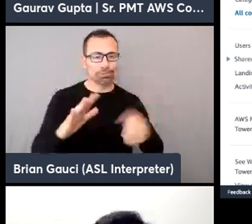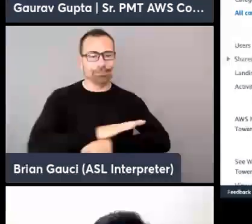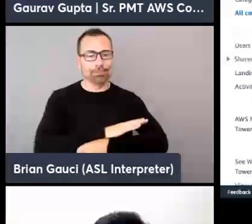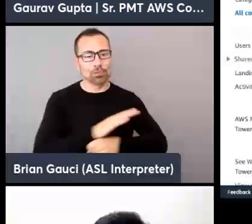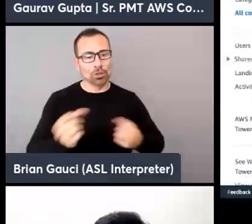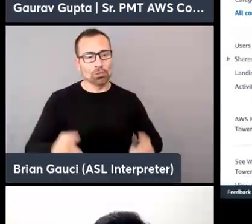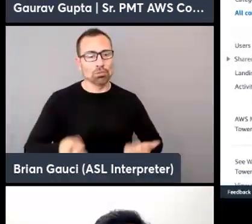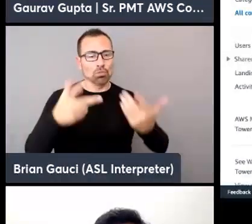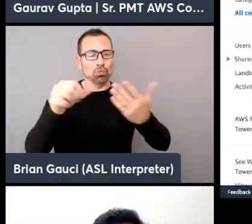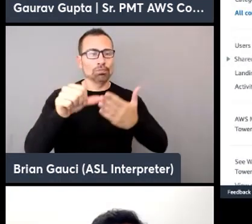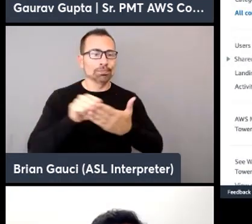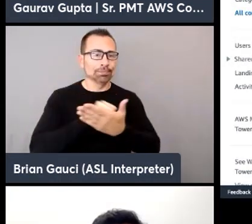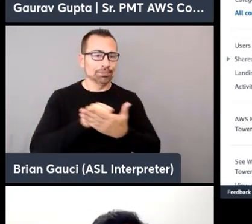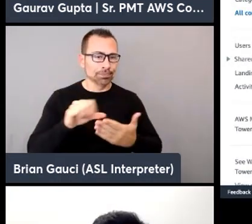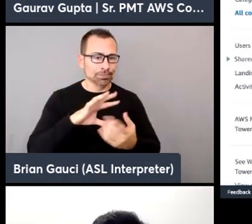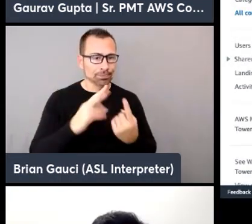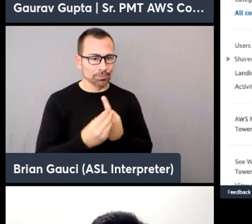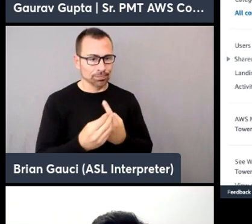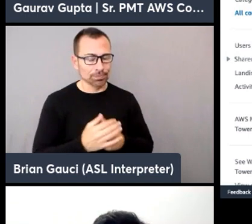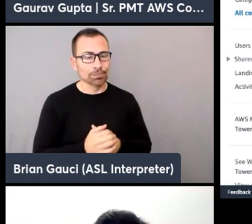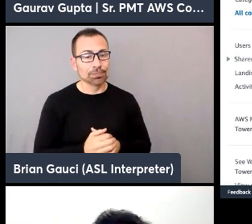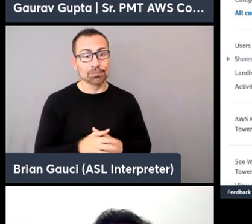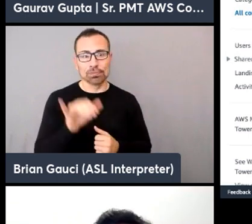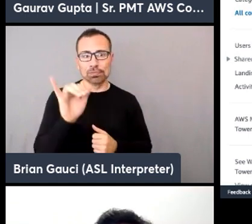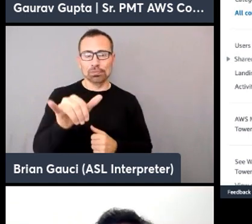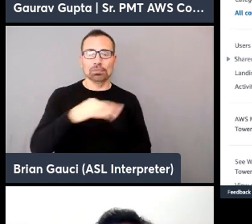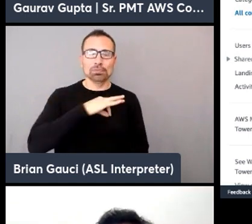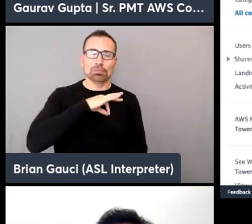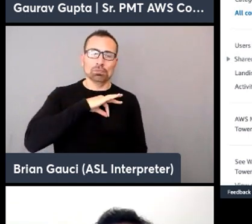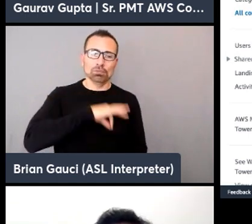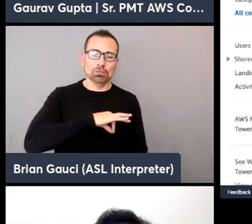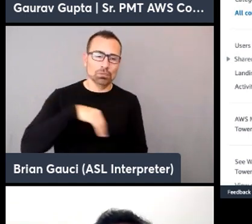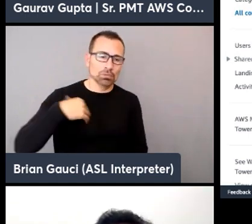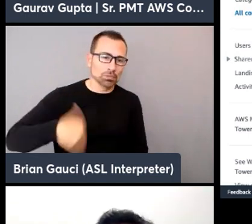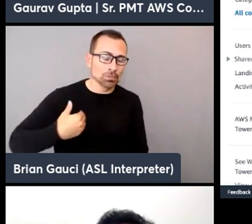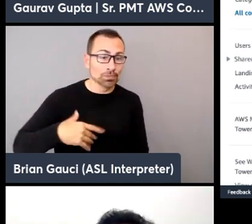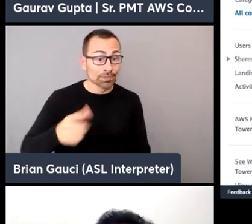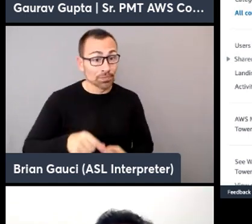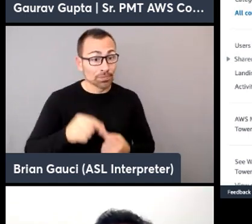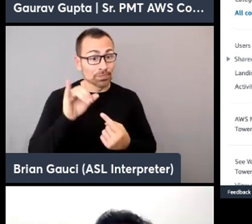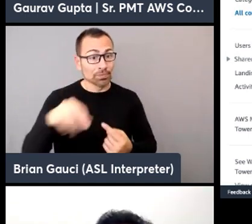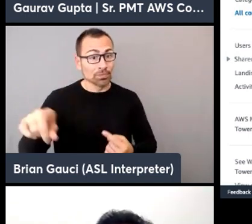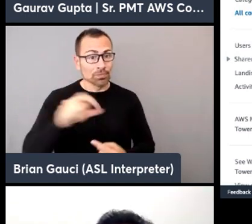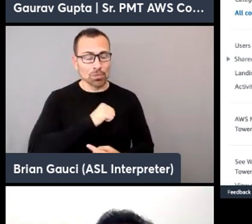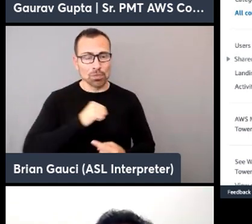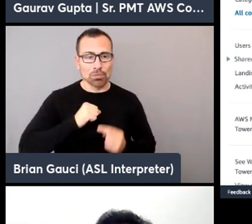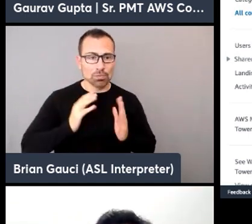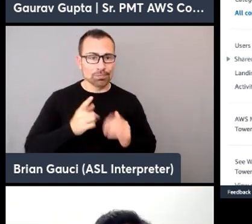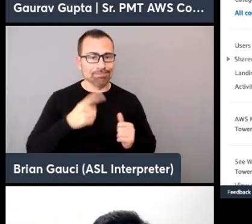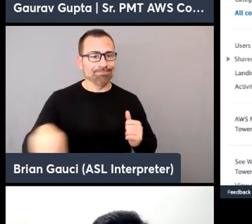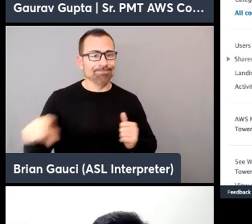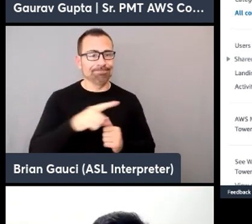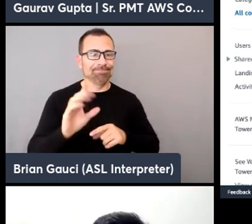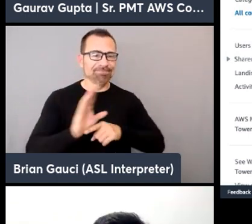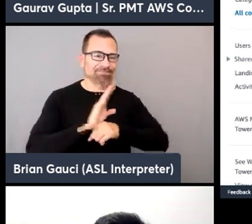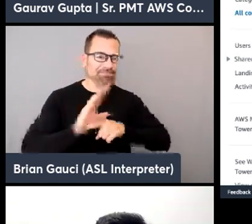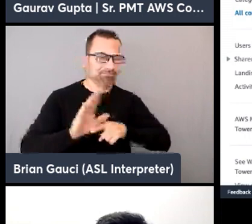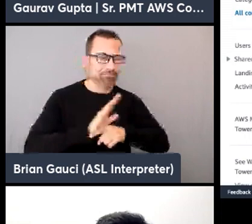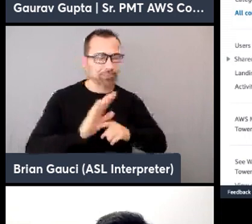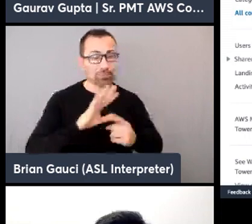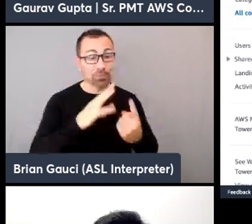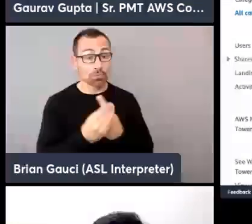multi-account environment. And that's so helpful, especially if you're like an administrator for this enterprise environment, or